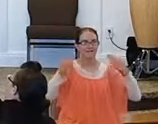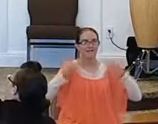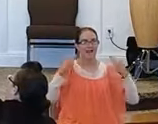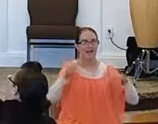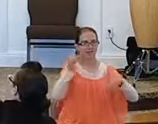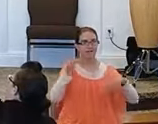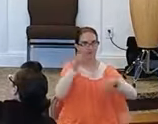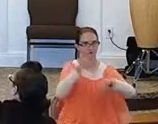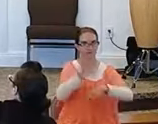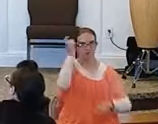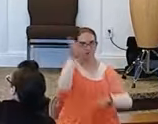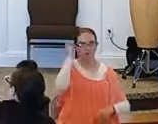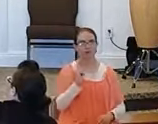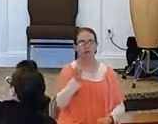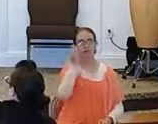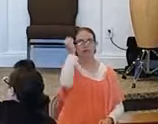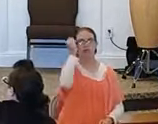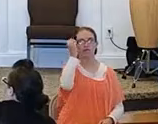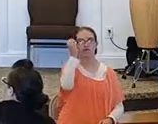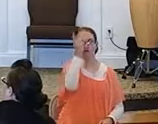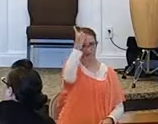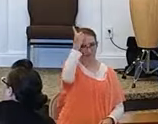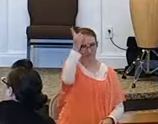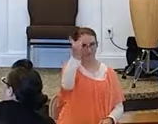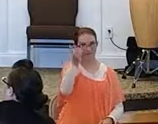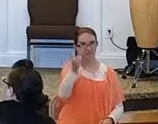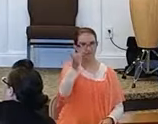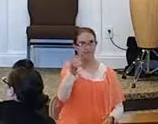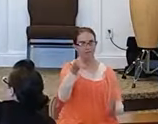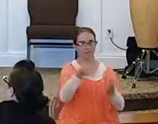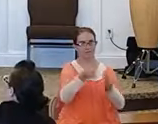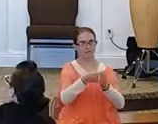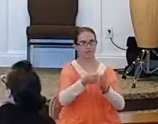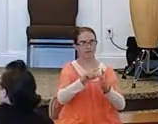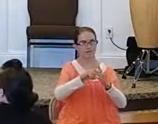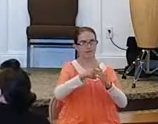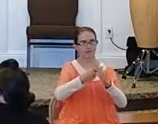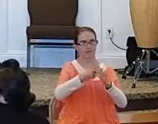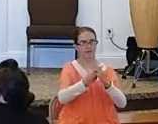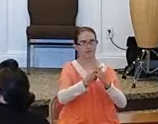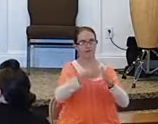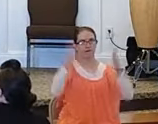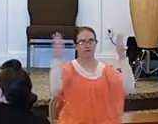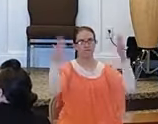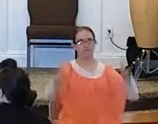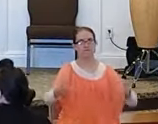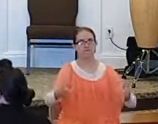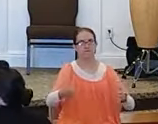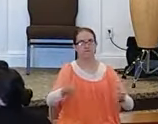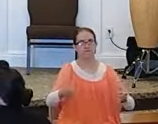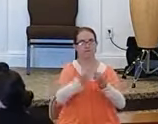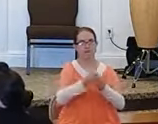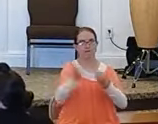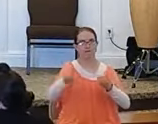time, because we recognize the fact that this is probably the beginning of the end.